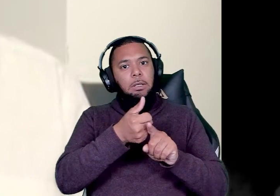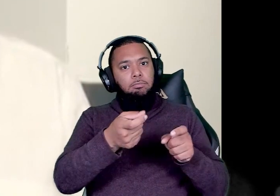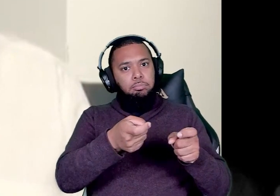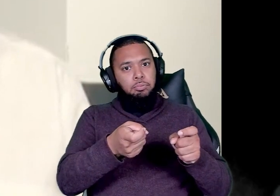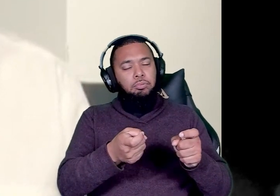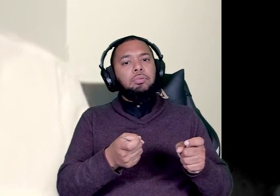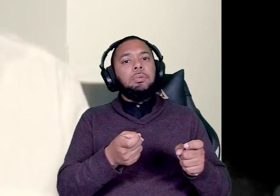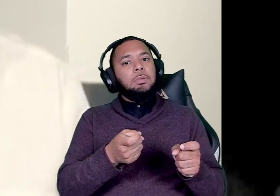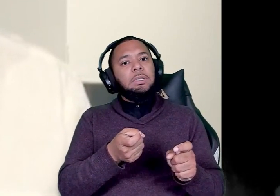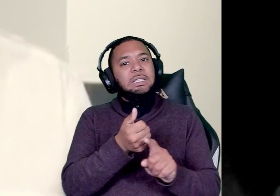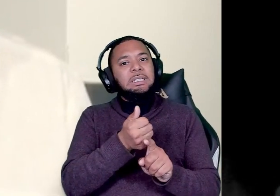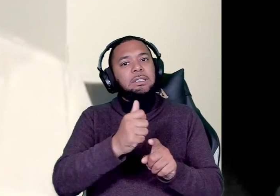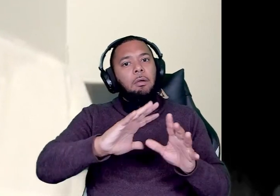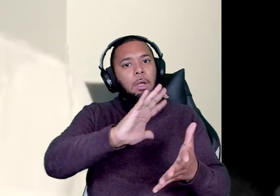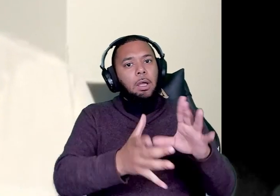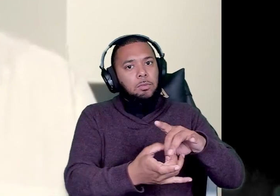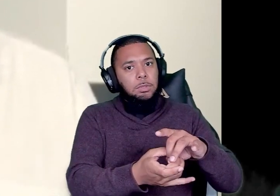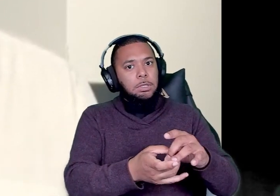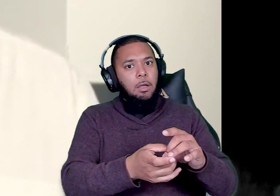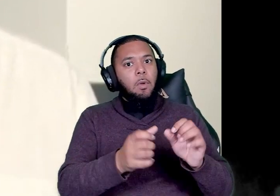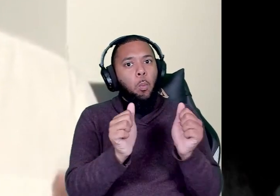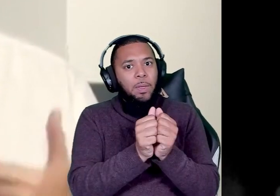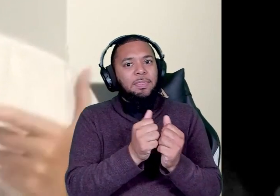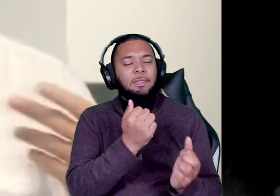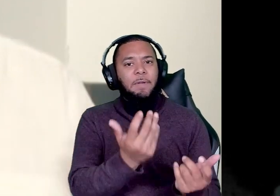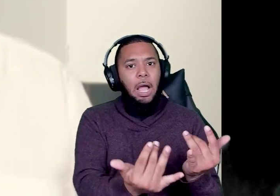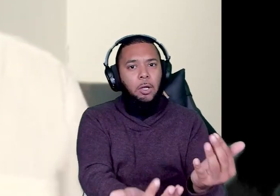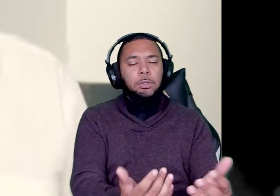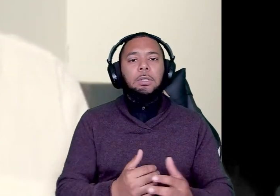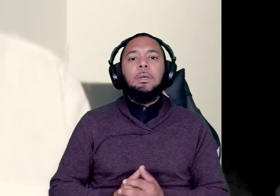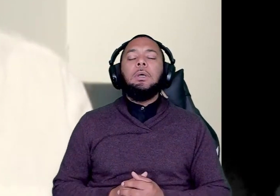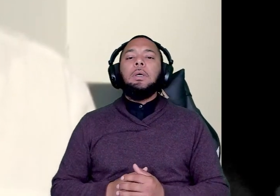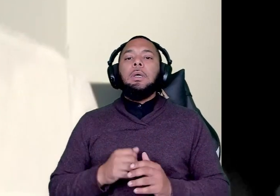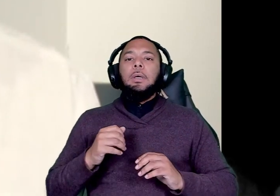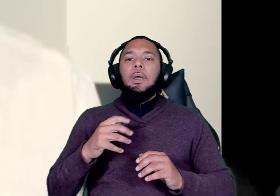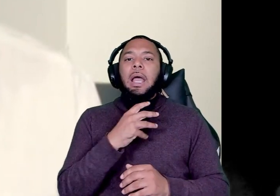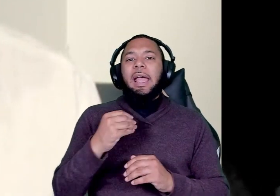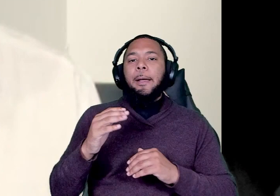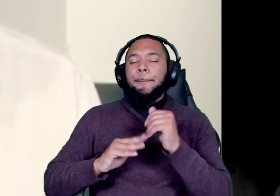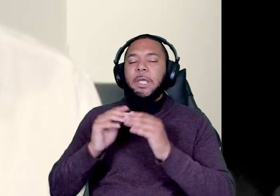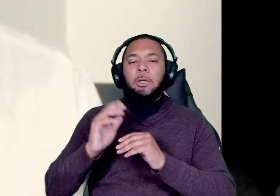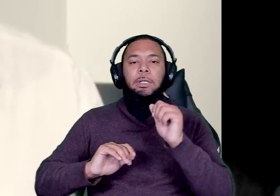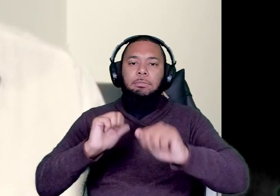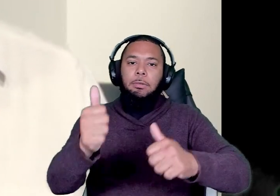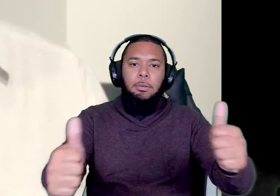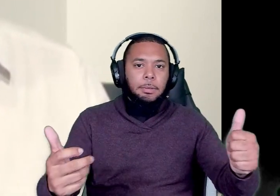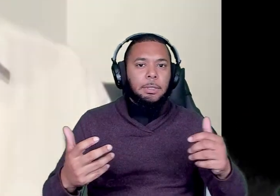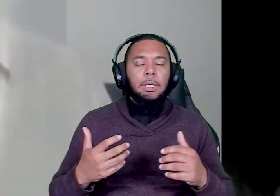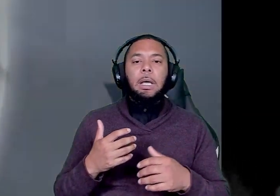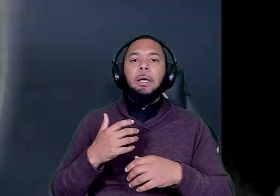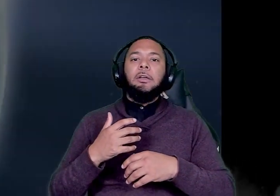ecosystem. And then just overbuilding and overproduction in those areas.